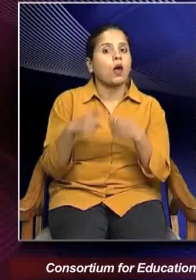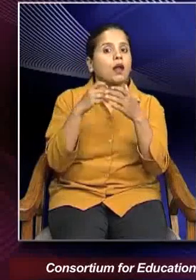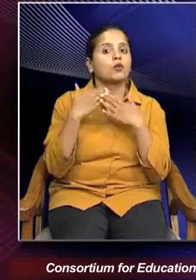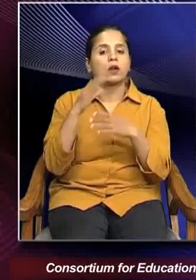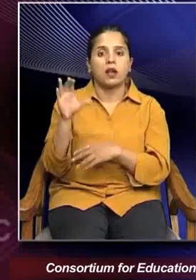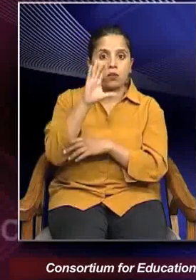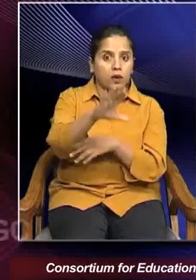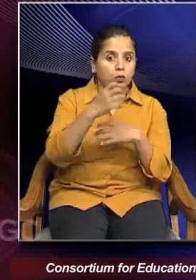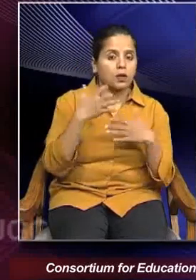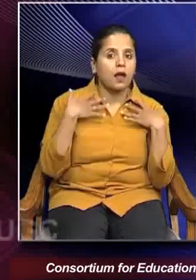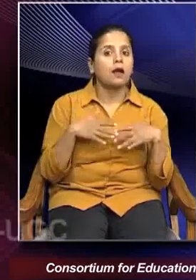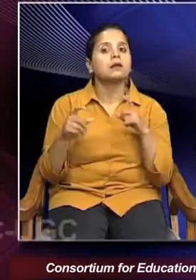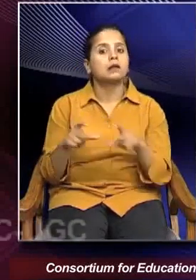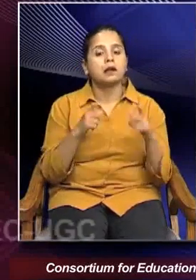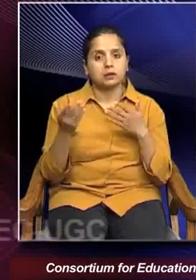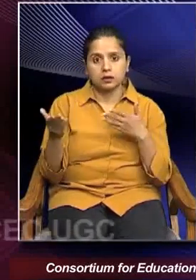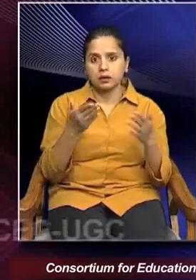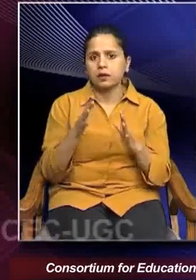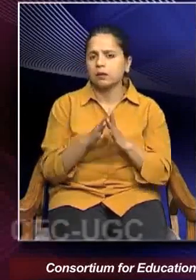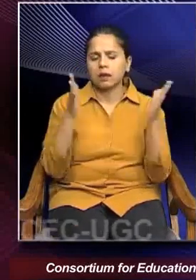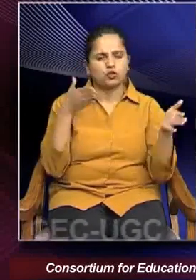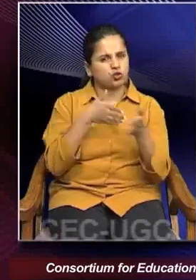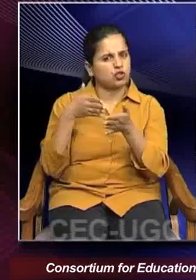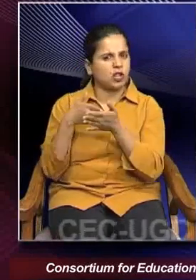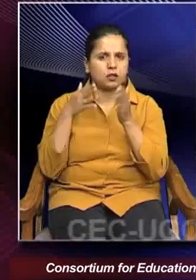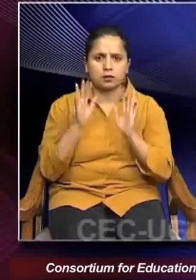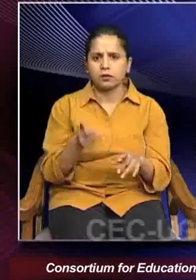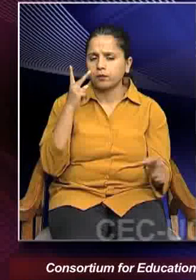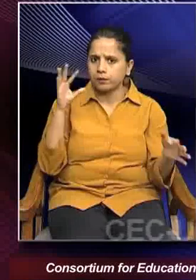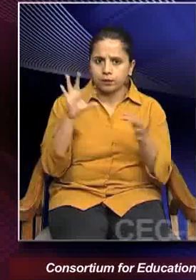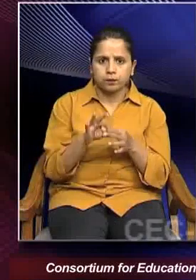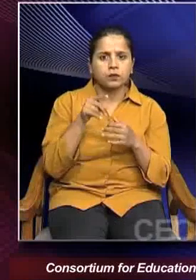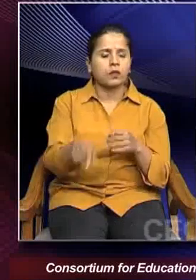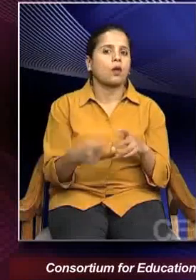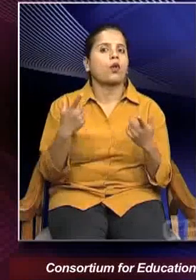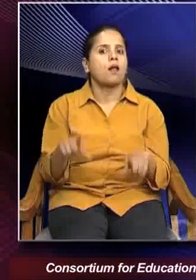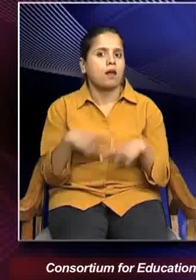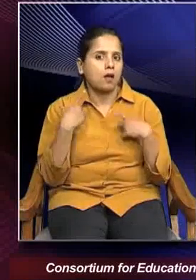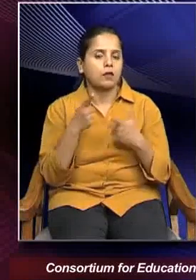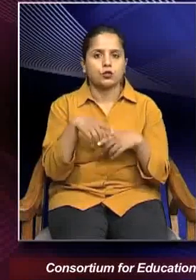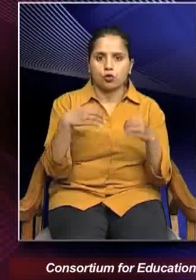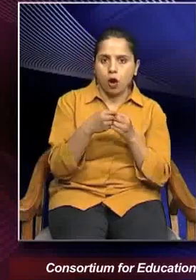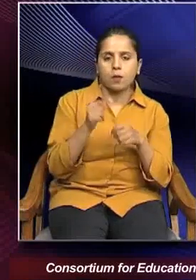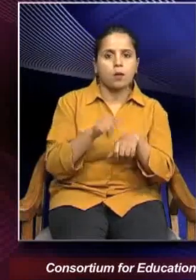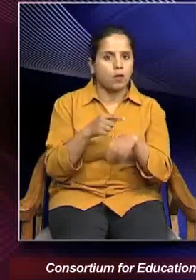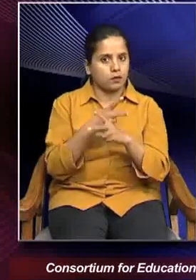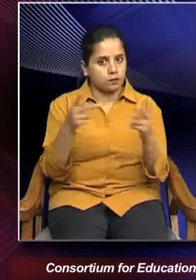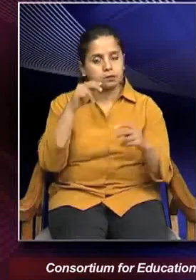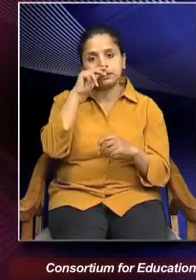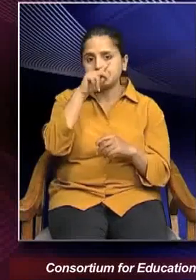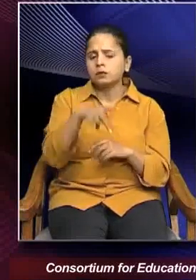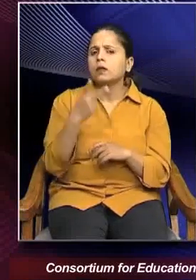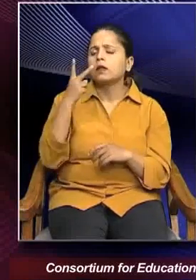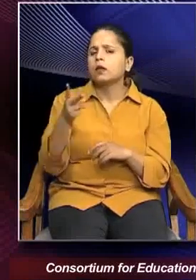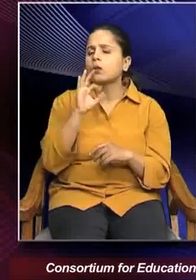healthcare services. And also there are immense challenges which are related with livelihood and job opportunities. So the net effect is